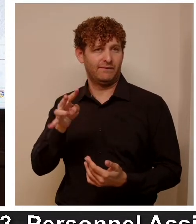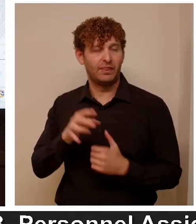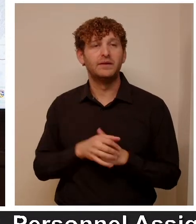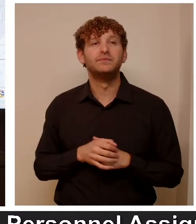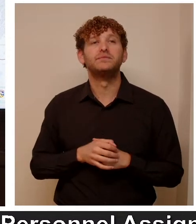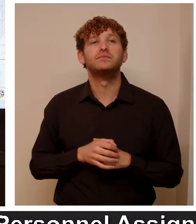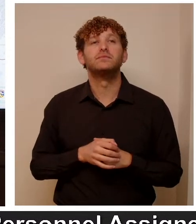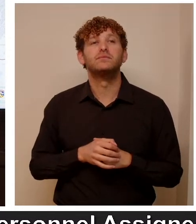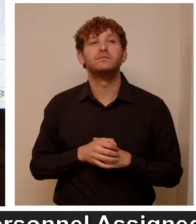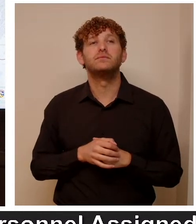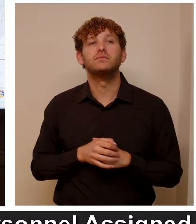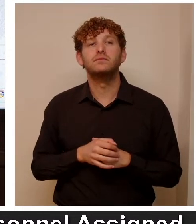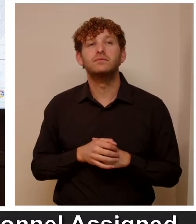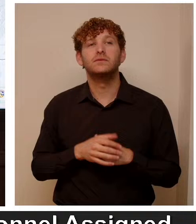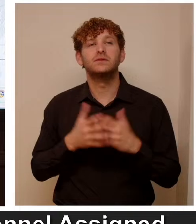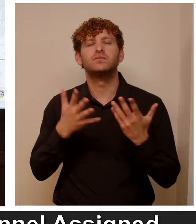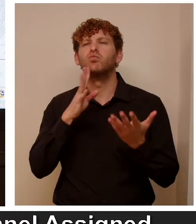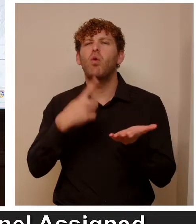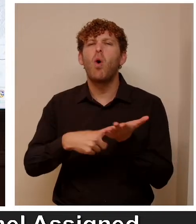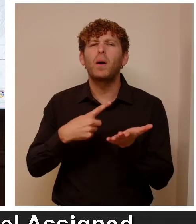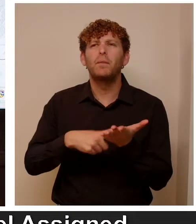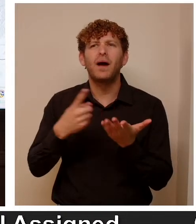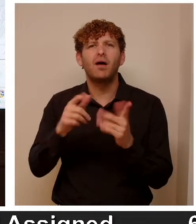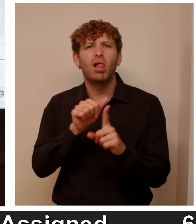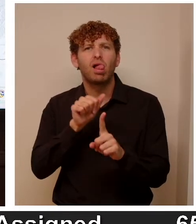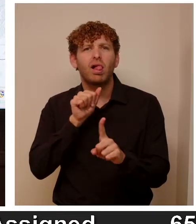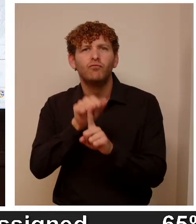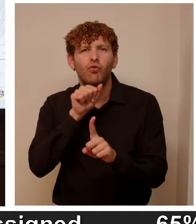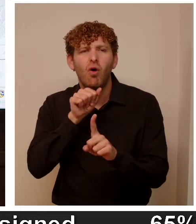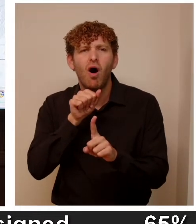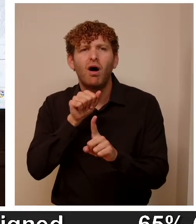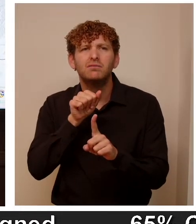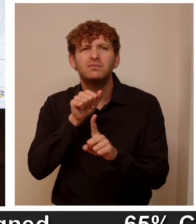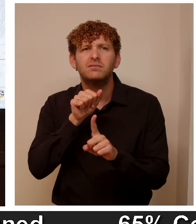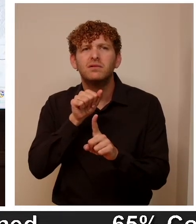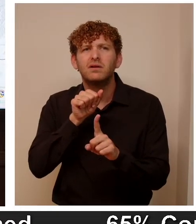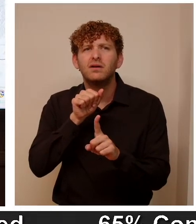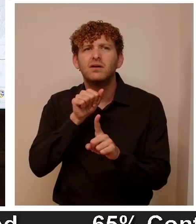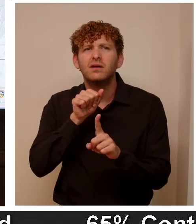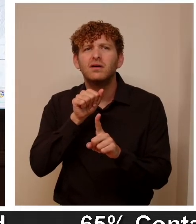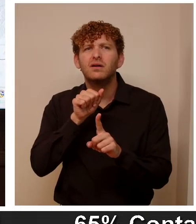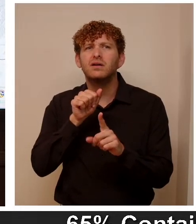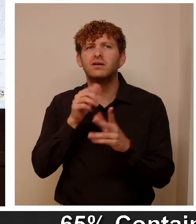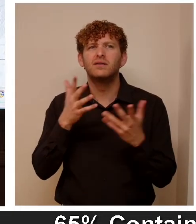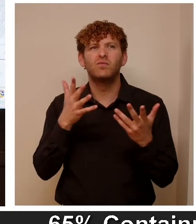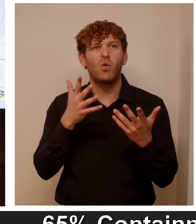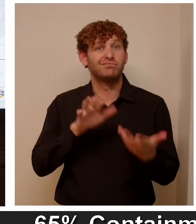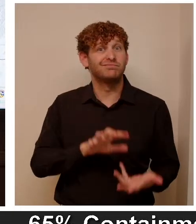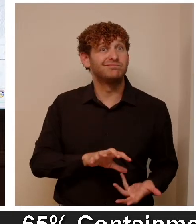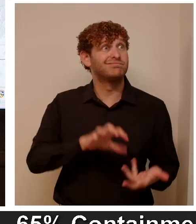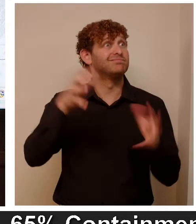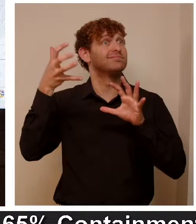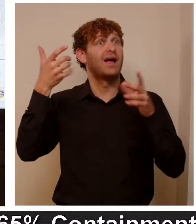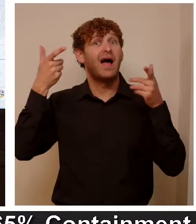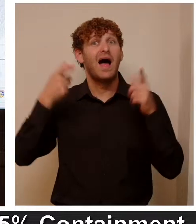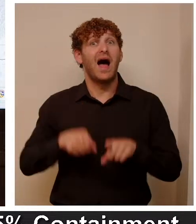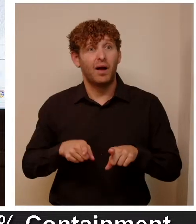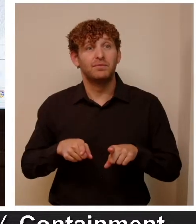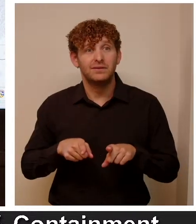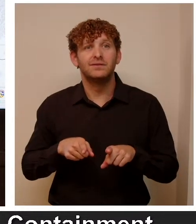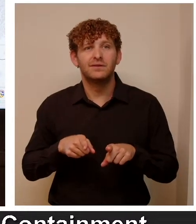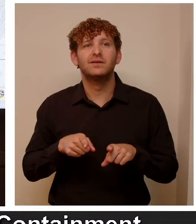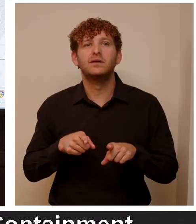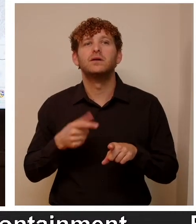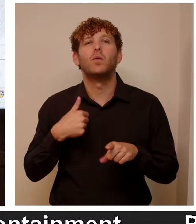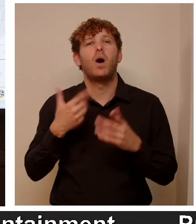We see fraud pop up in just about every disaster, and so just want to offer a few tips for you to think